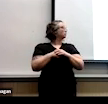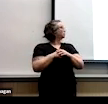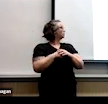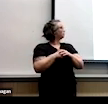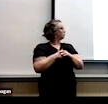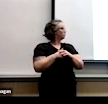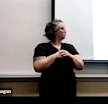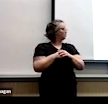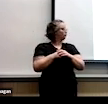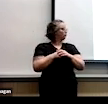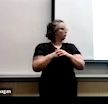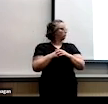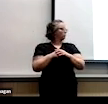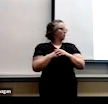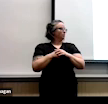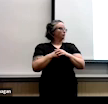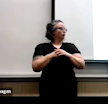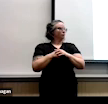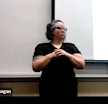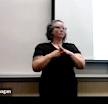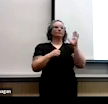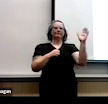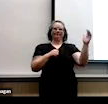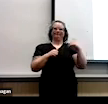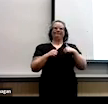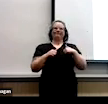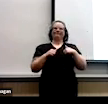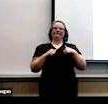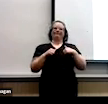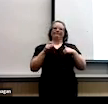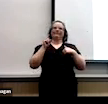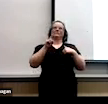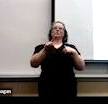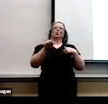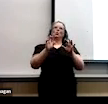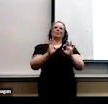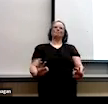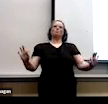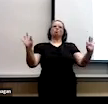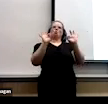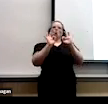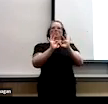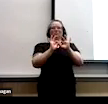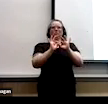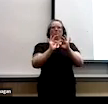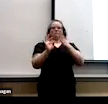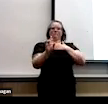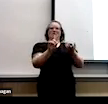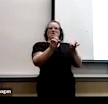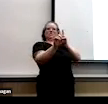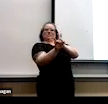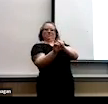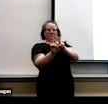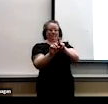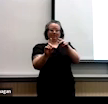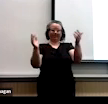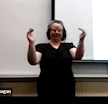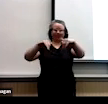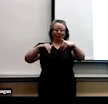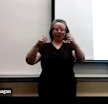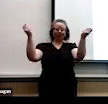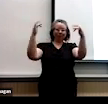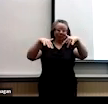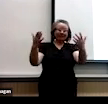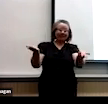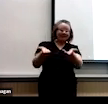Often, I think this was important for me, and considering that lots of different perspectives might be here in this room today or online. Often